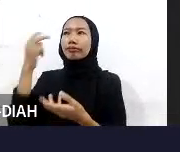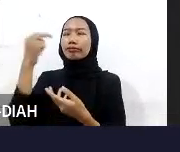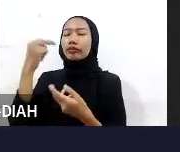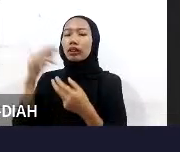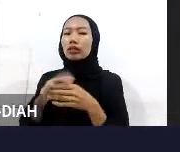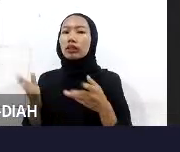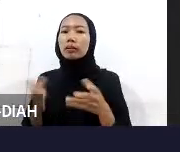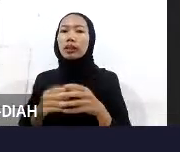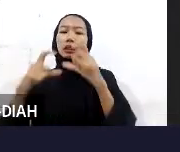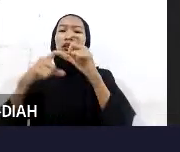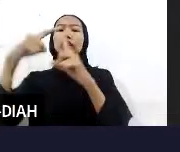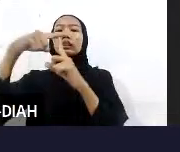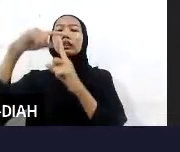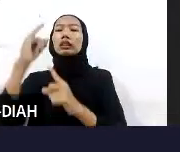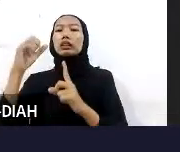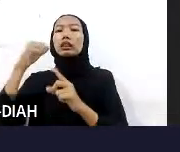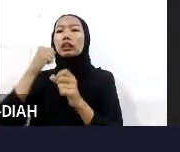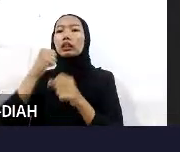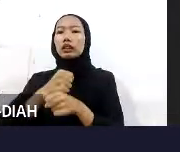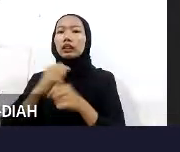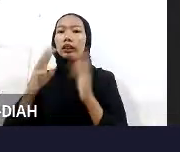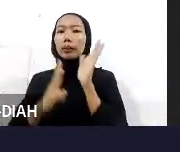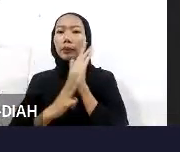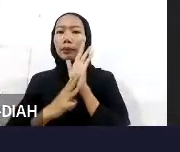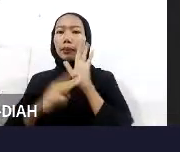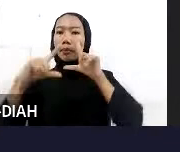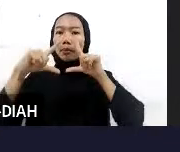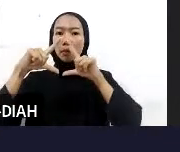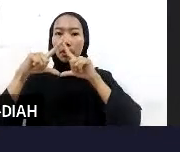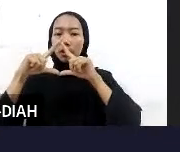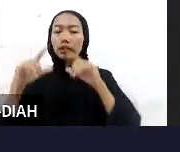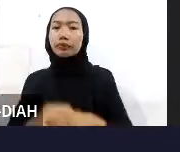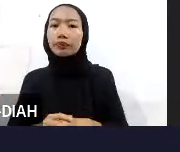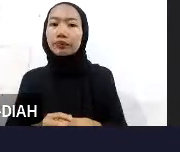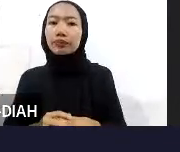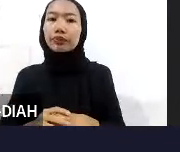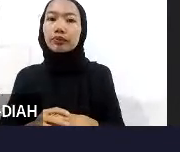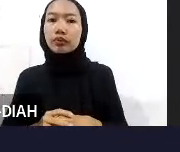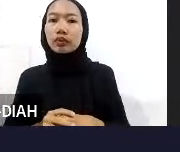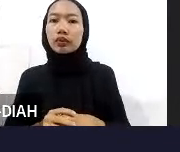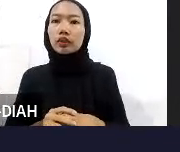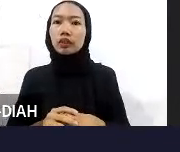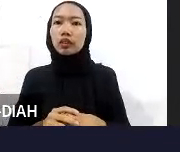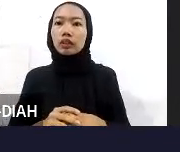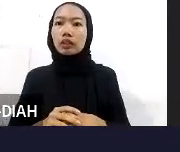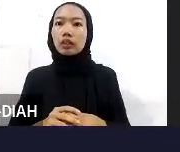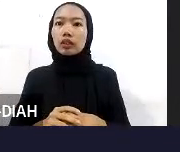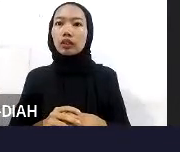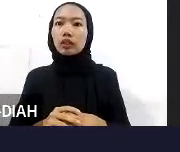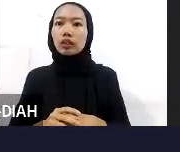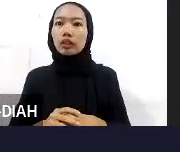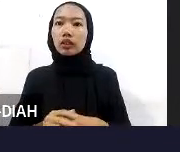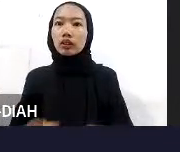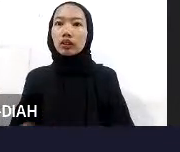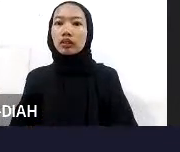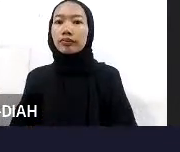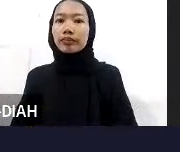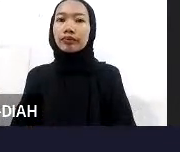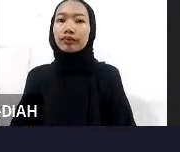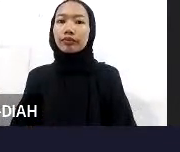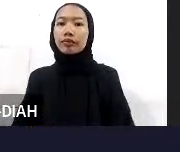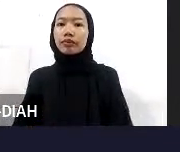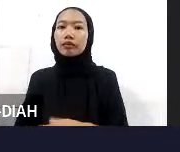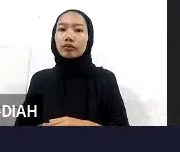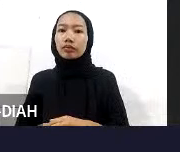the practical experiences, what has this done for me? It